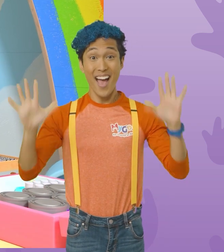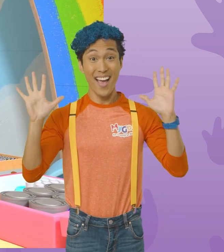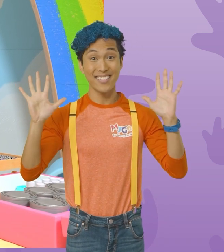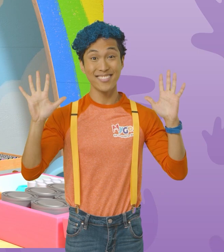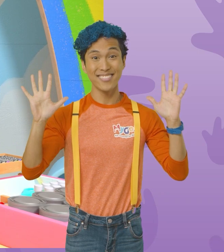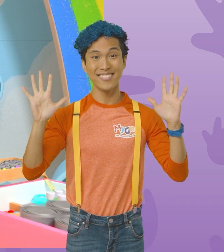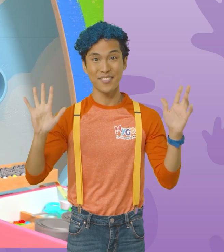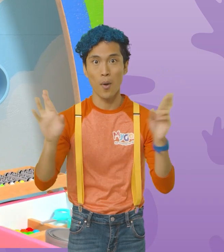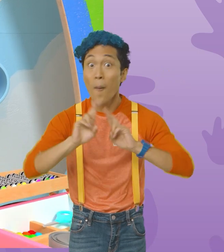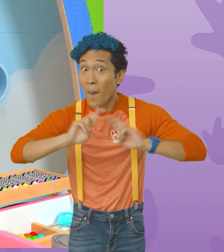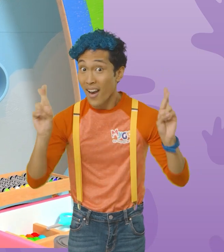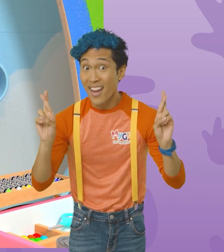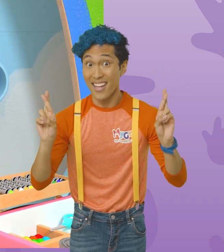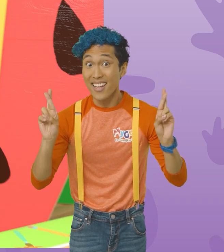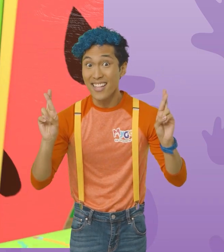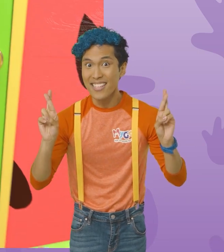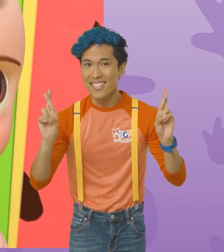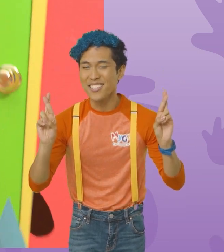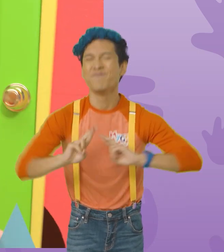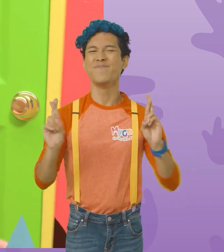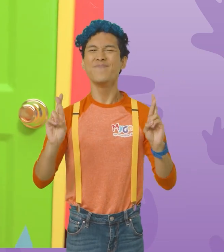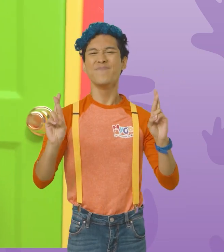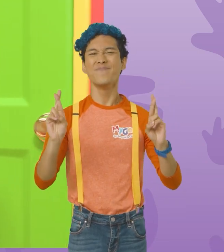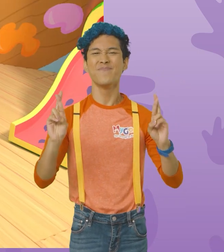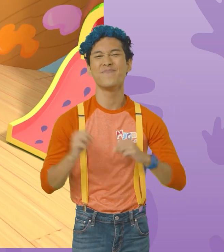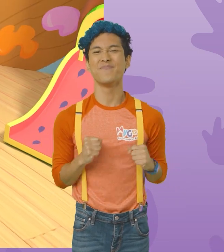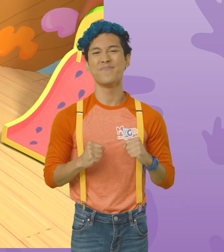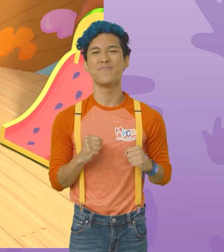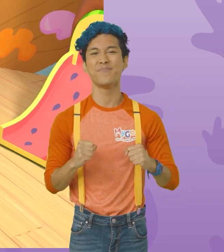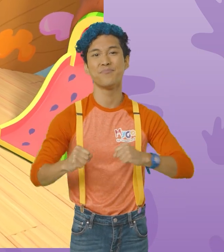and that's it. Are you ready? Yeah, ready.